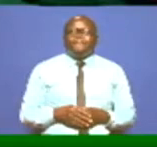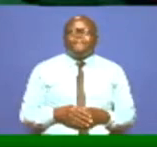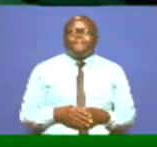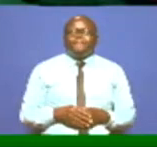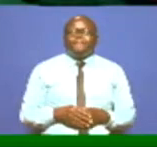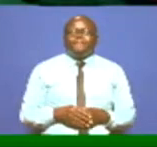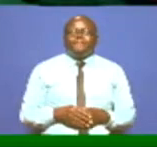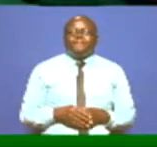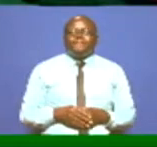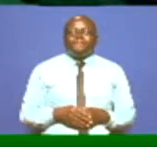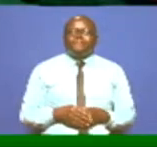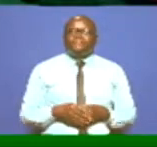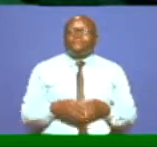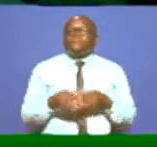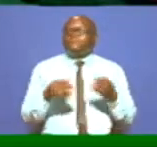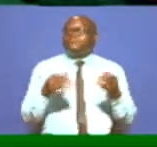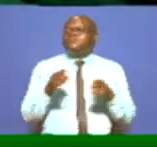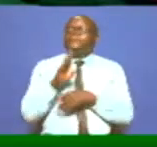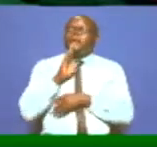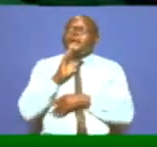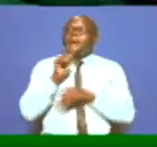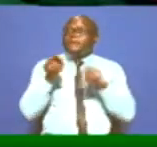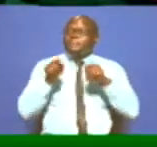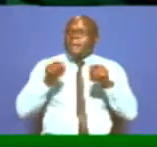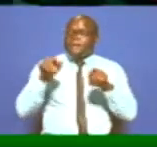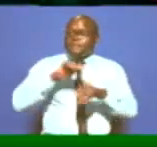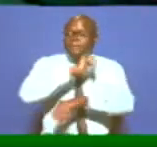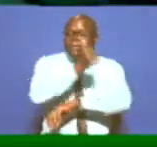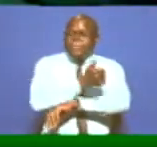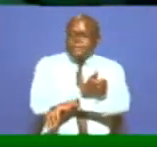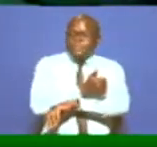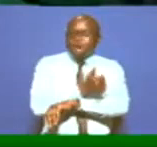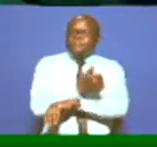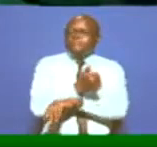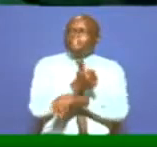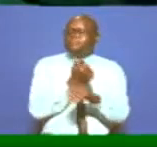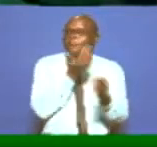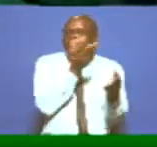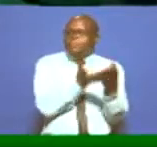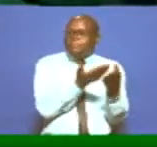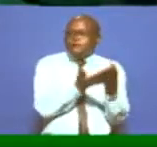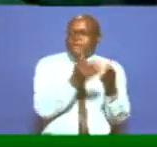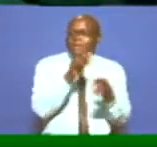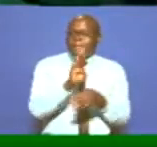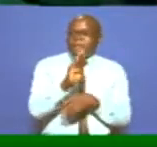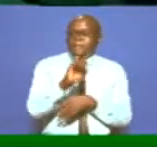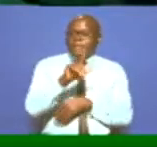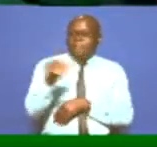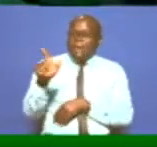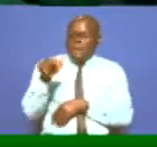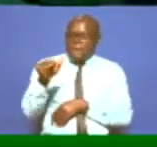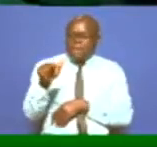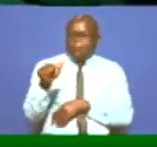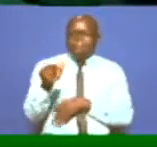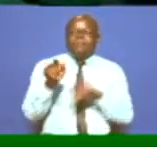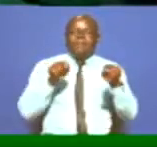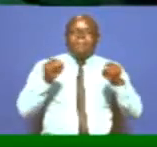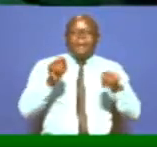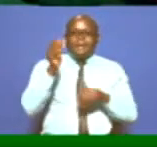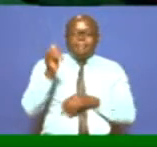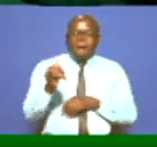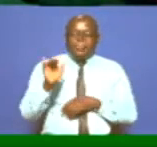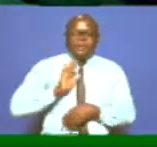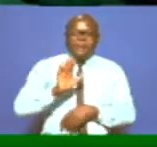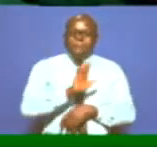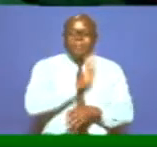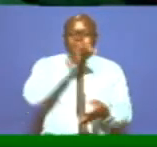The Debt Management Authority, according to the proposals in the bill, is that it will be managed by a board